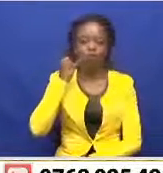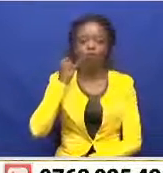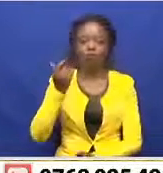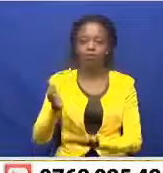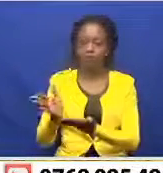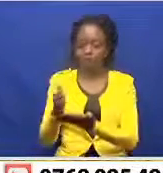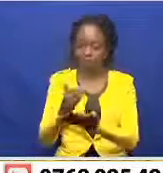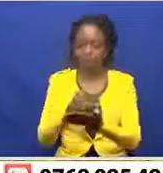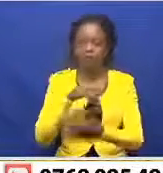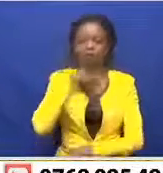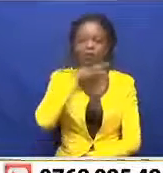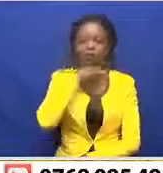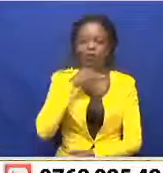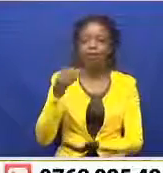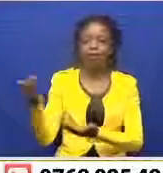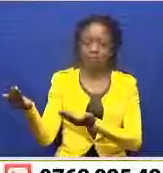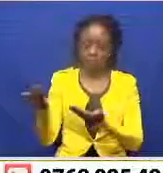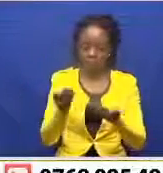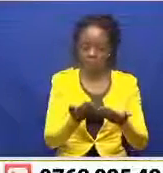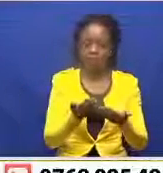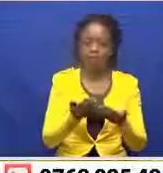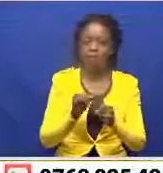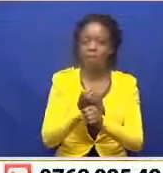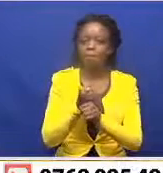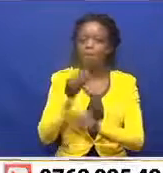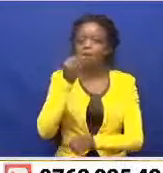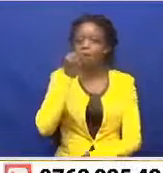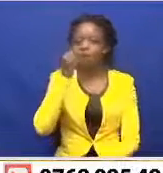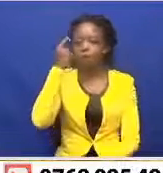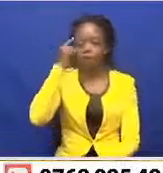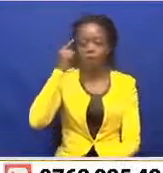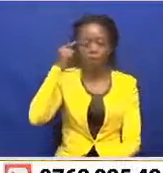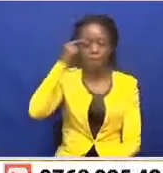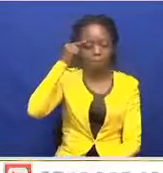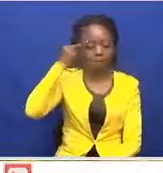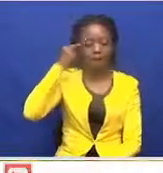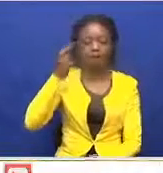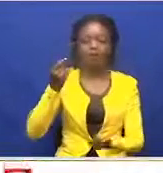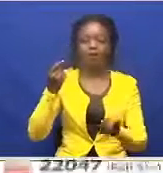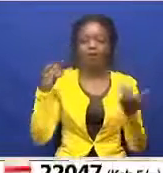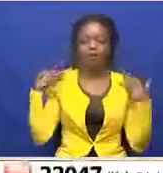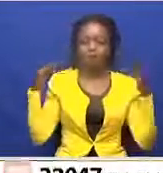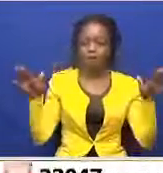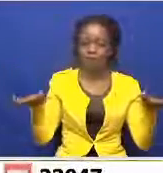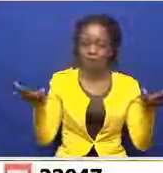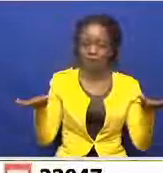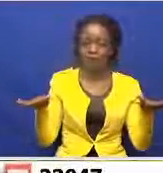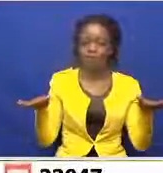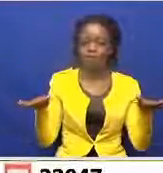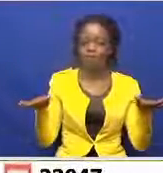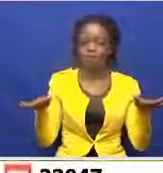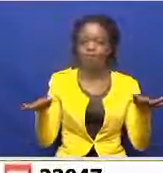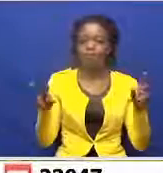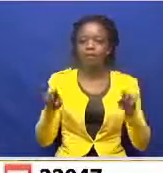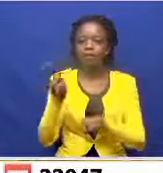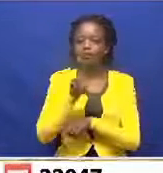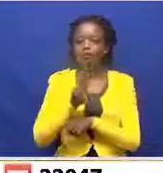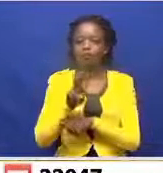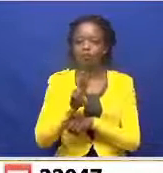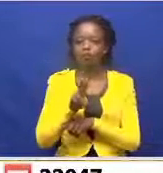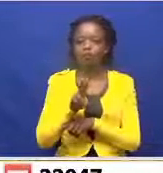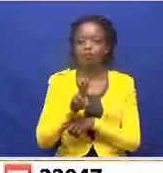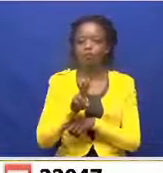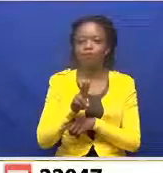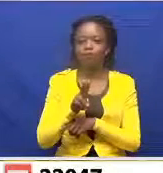bring it to our facility and then we mash it into food for the black soldier flies. Apart from that waste, we also use a lot of brewery waste.